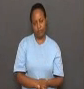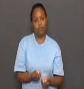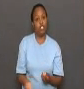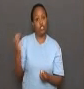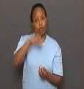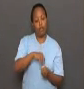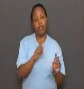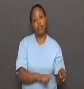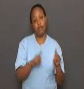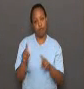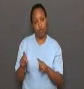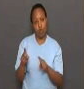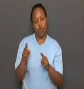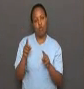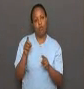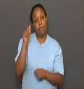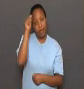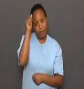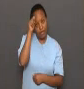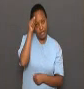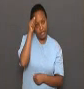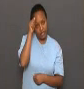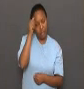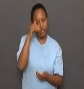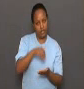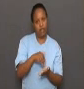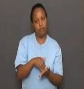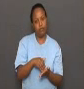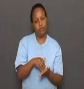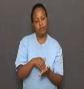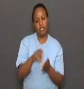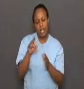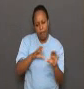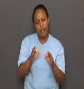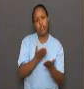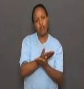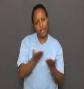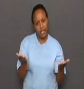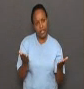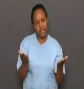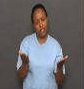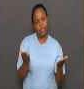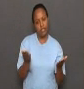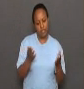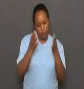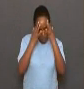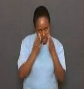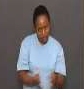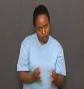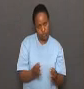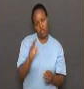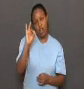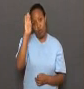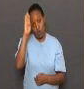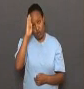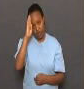Additionally, Abebe must justify her actions and decisions to Baruch.